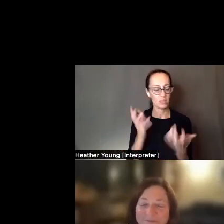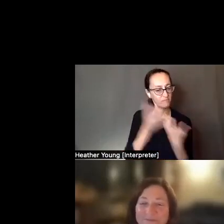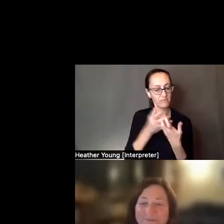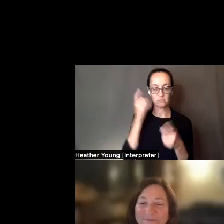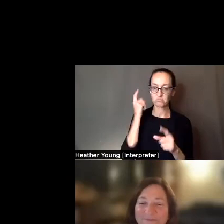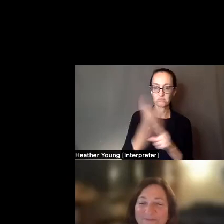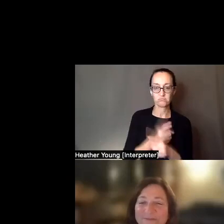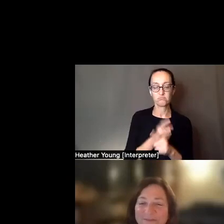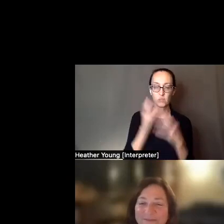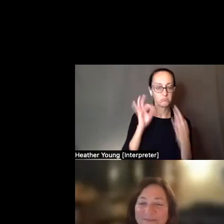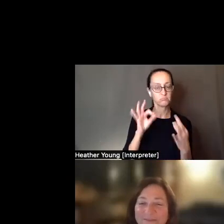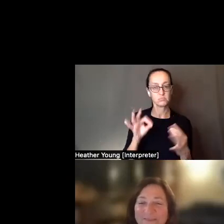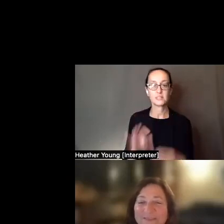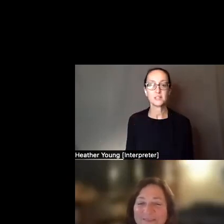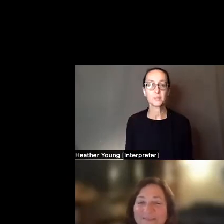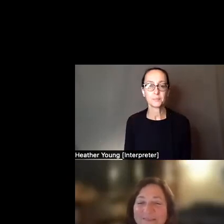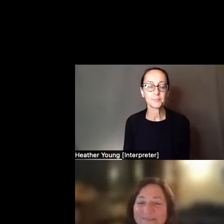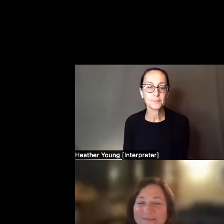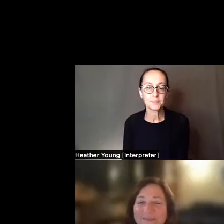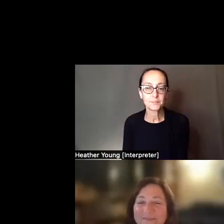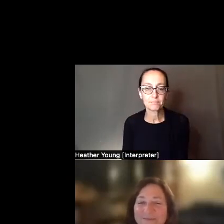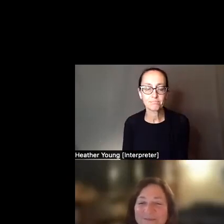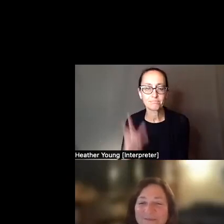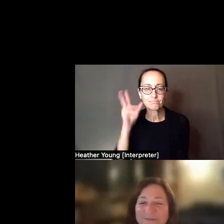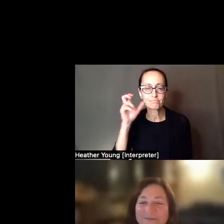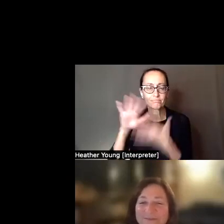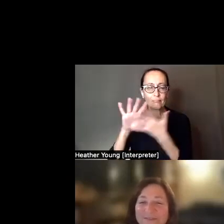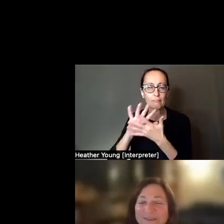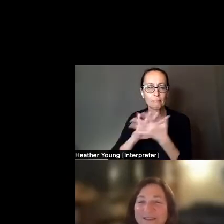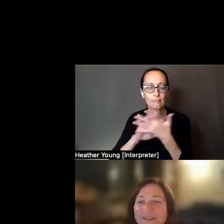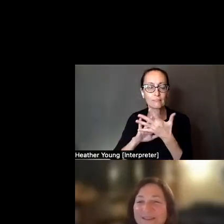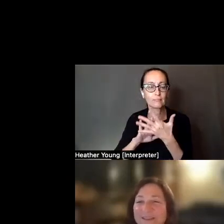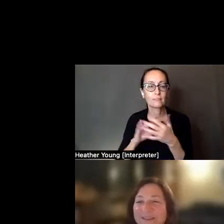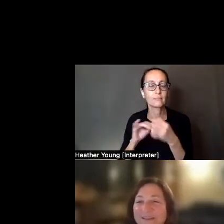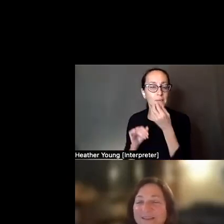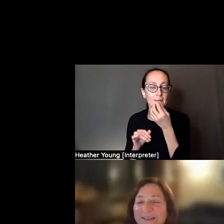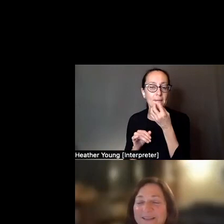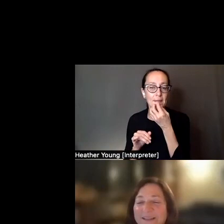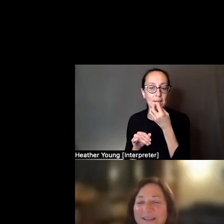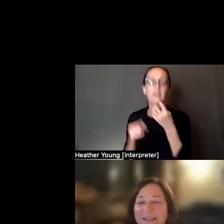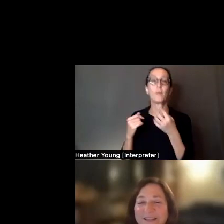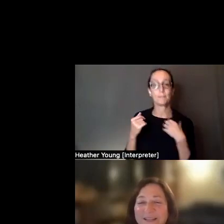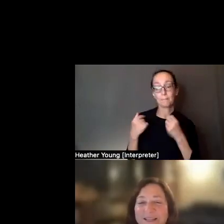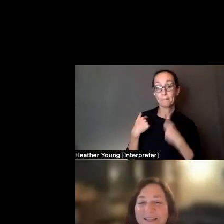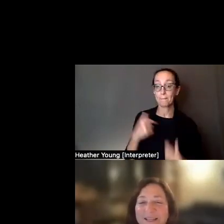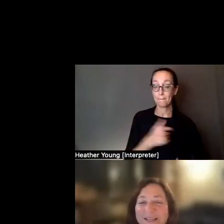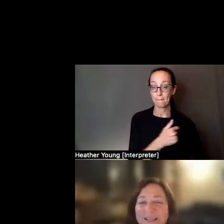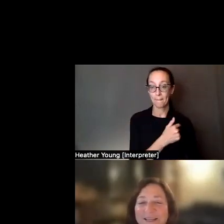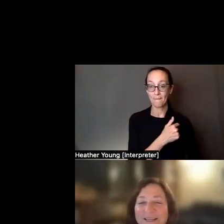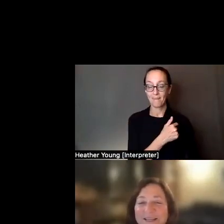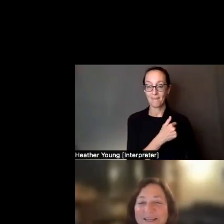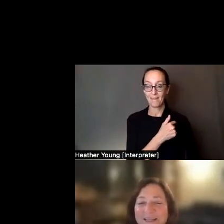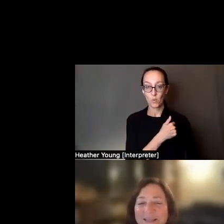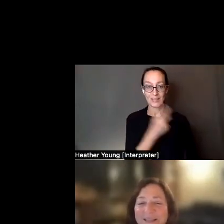so that's really great. And so we piggybacking on